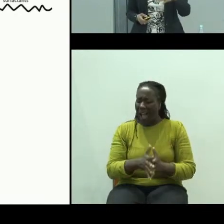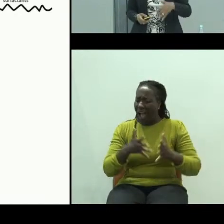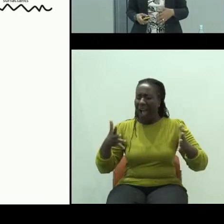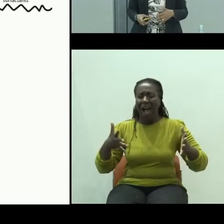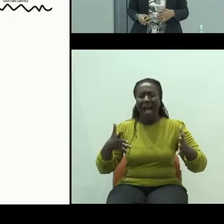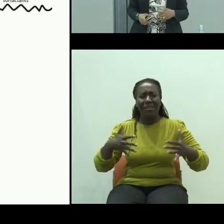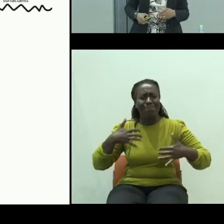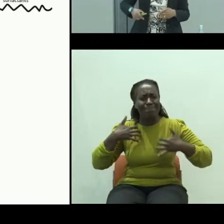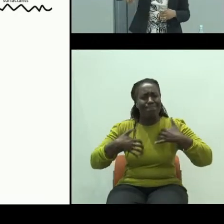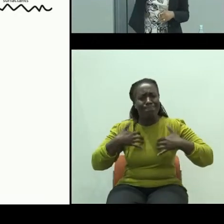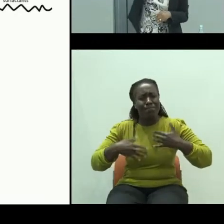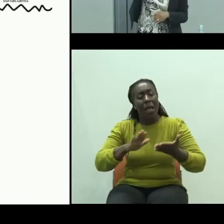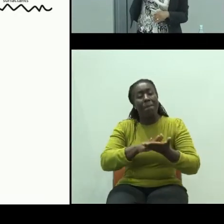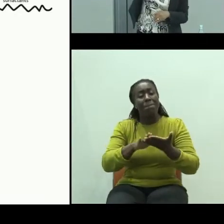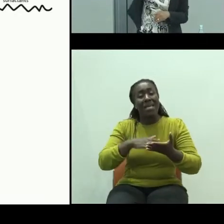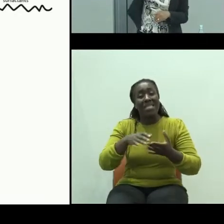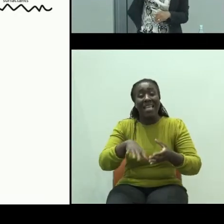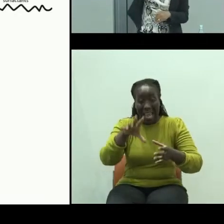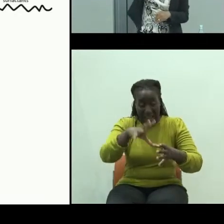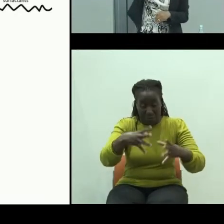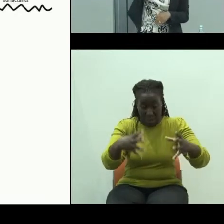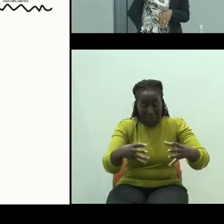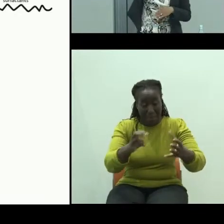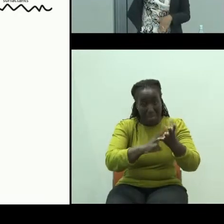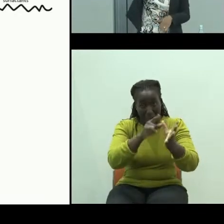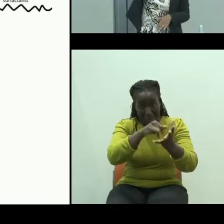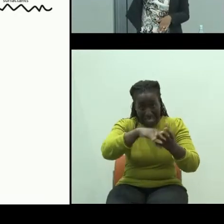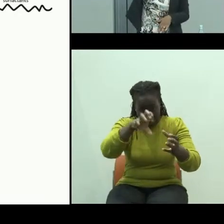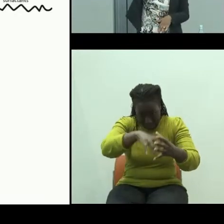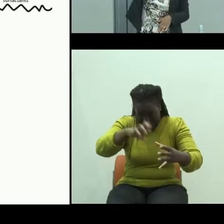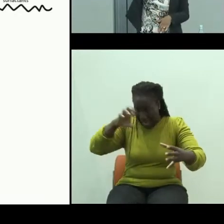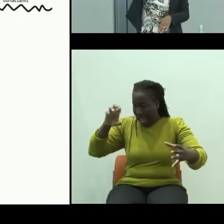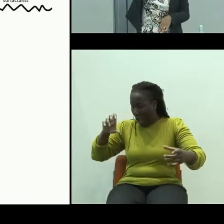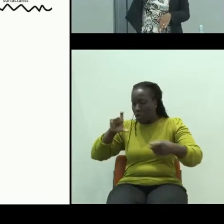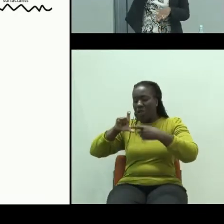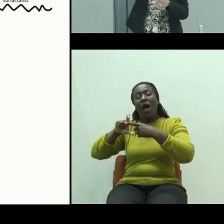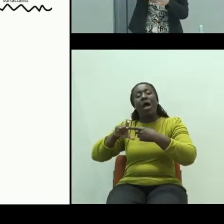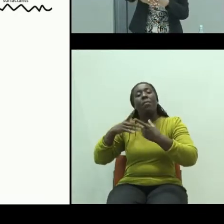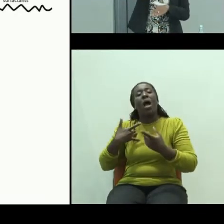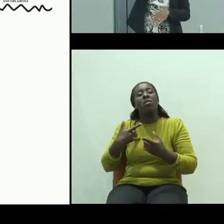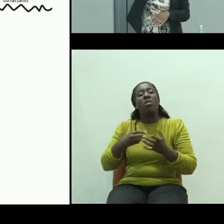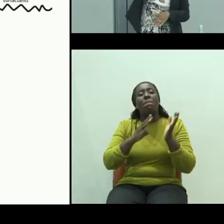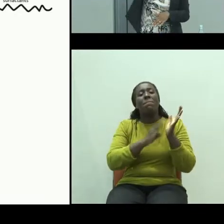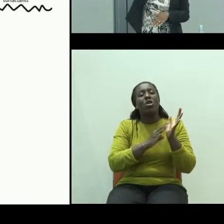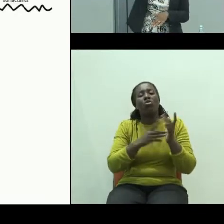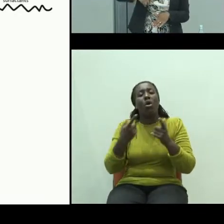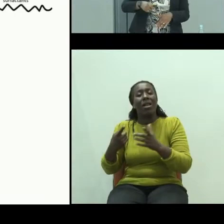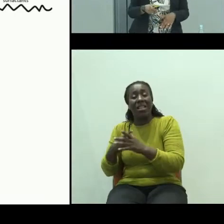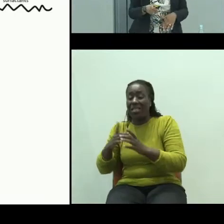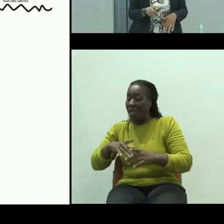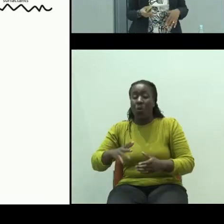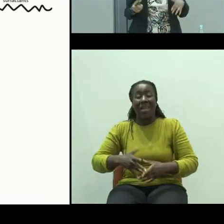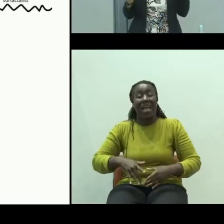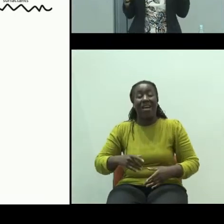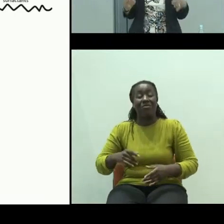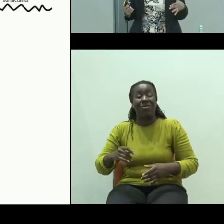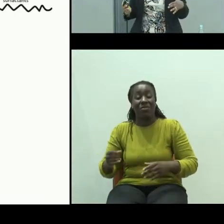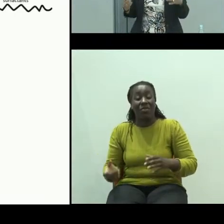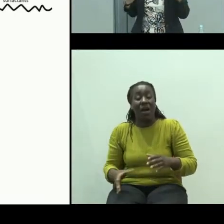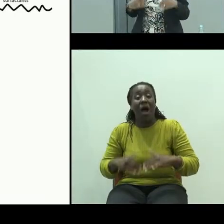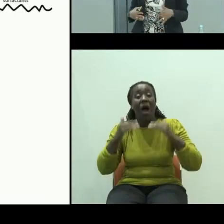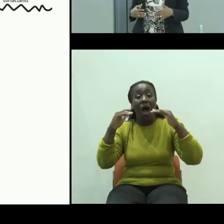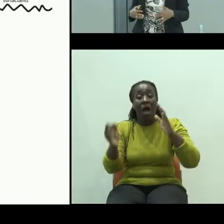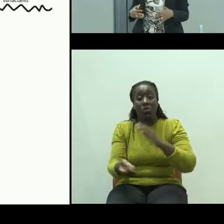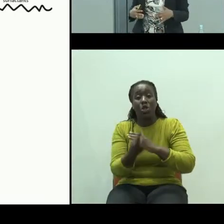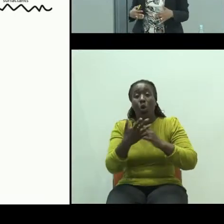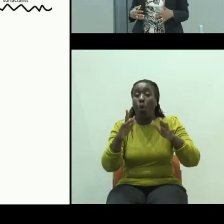range. That means that if we take the maximum output and divide it by the minimum output, then we have a high change there. And we wanted